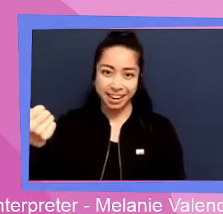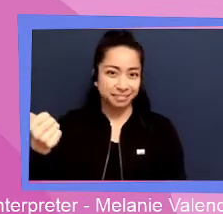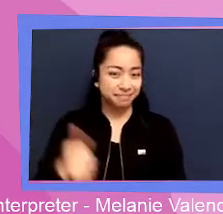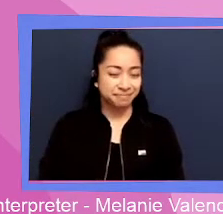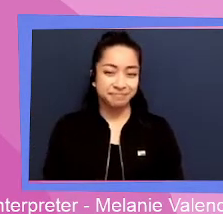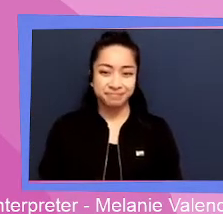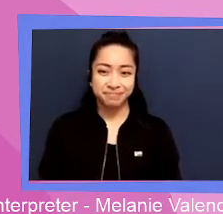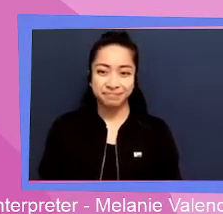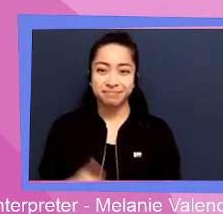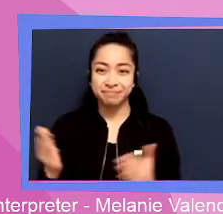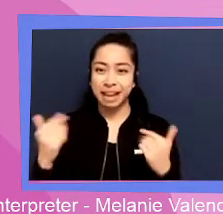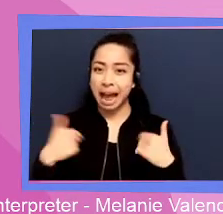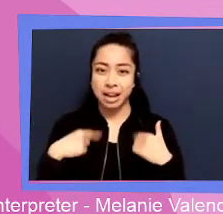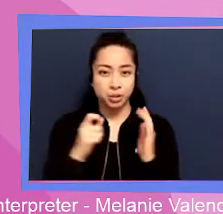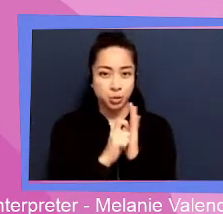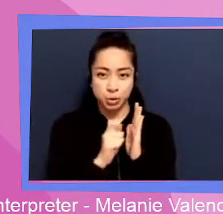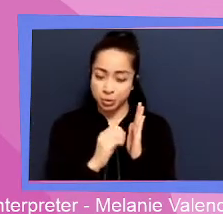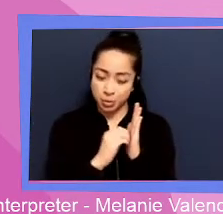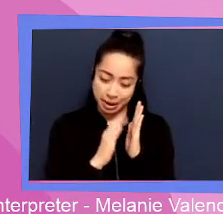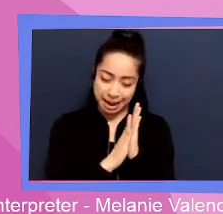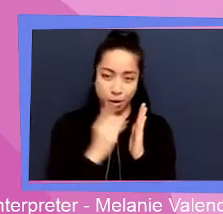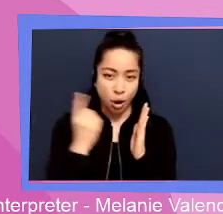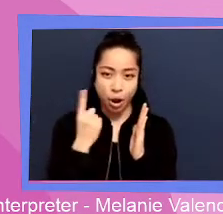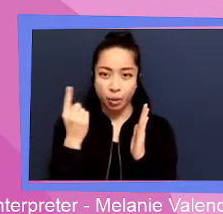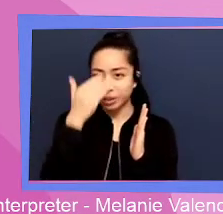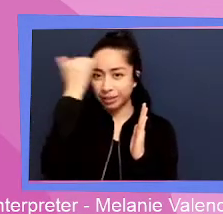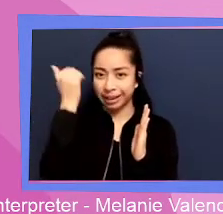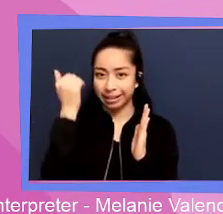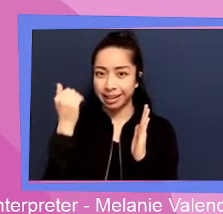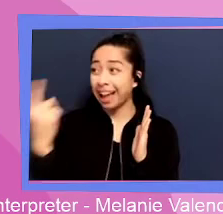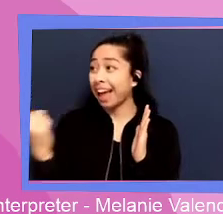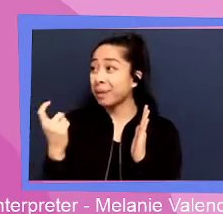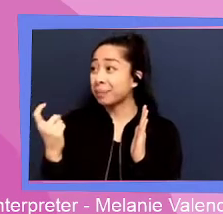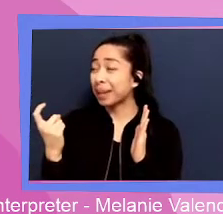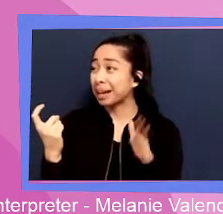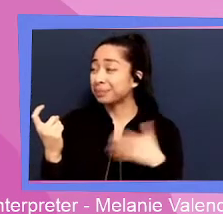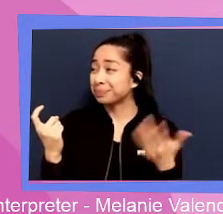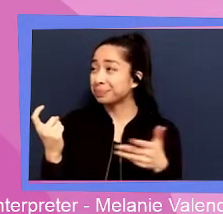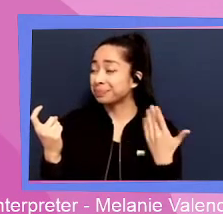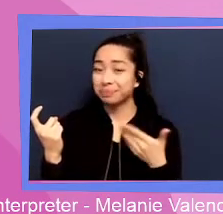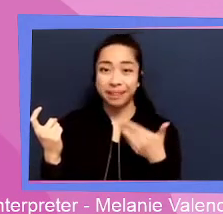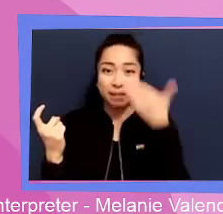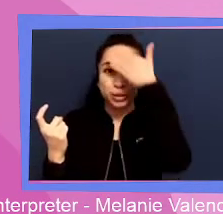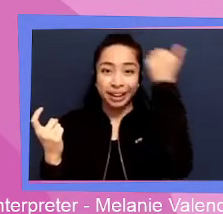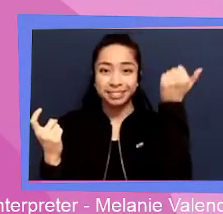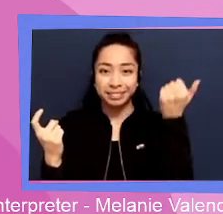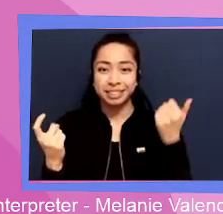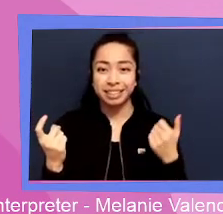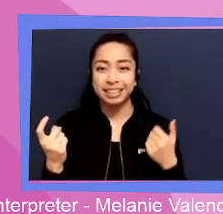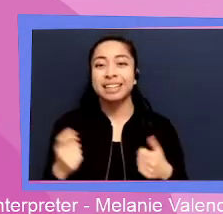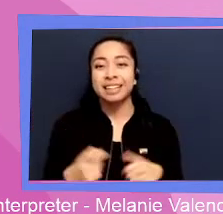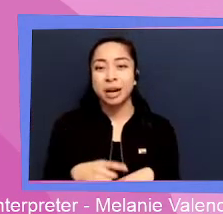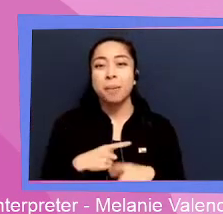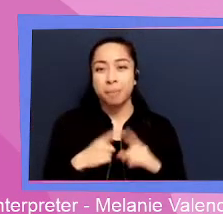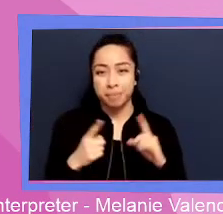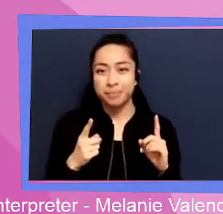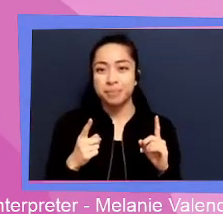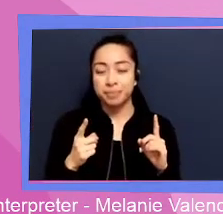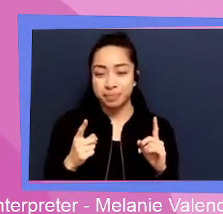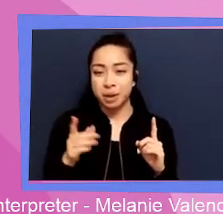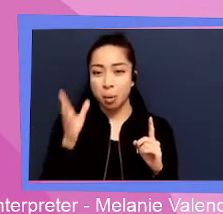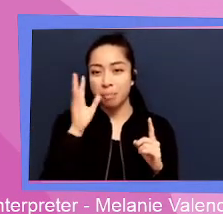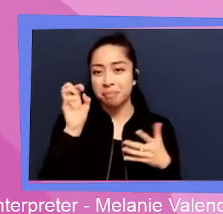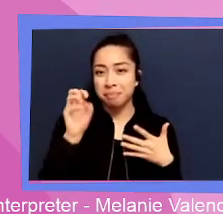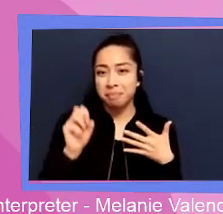I had to write mine down because I always forget when people ask this question, my mind immediately goes blank. But I'll just give you some of my